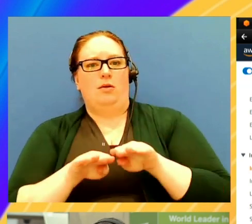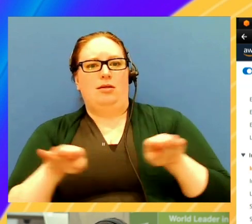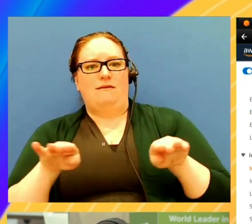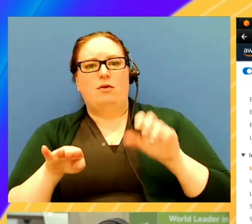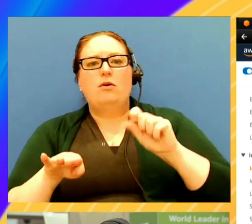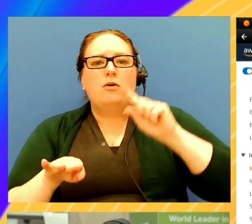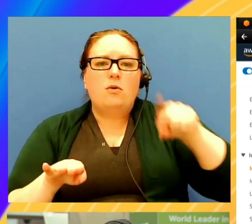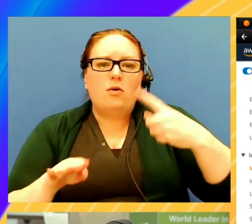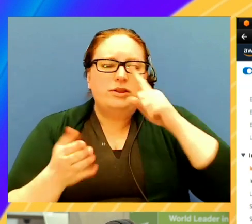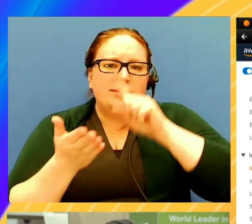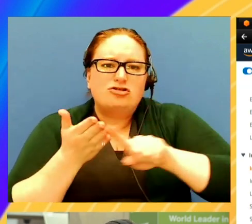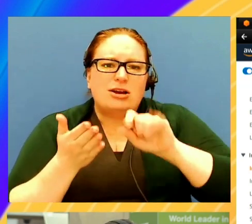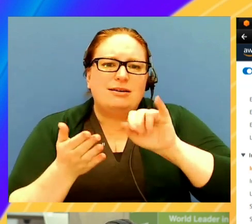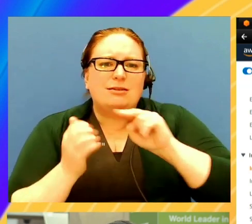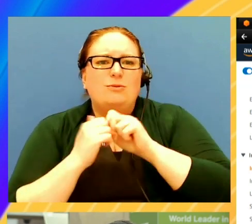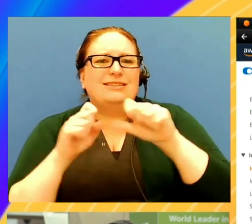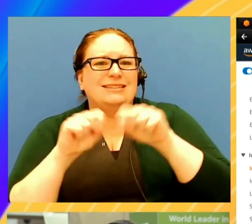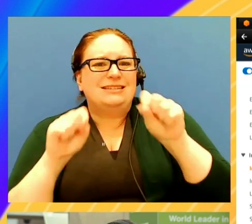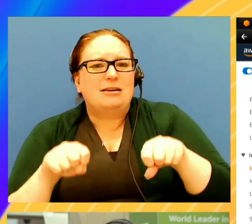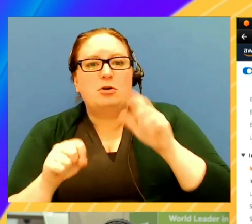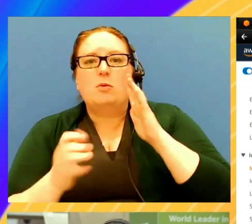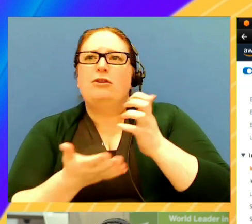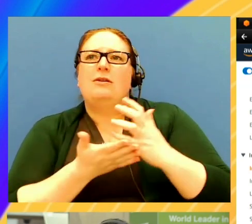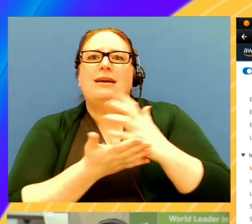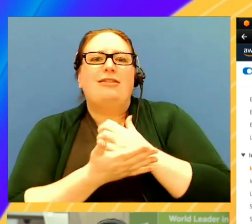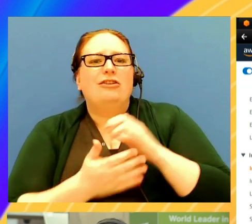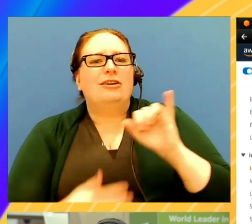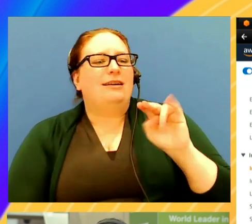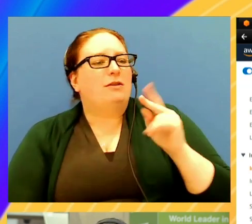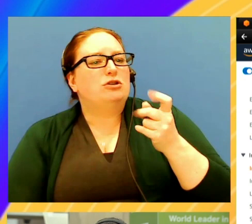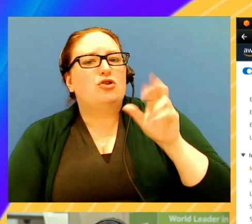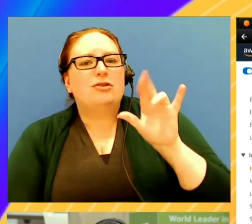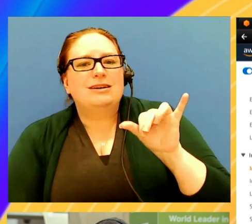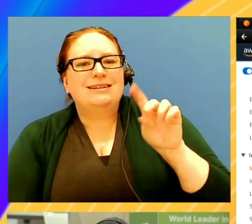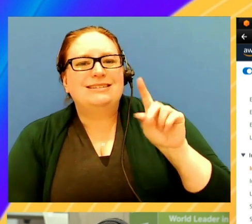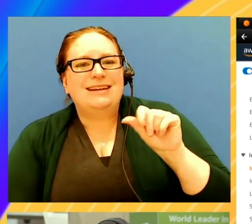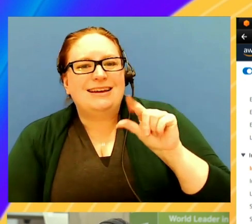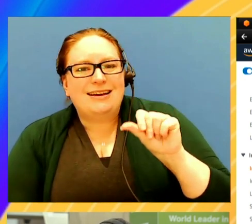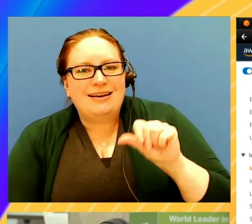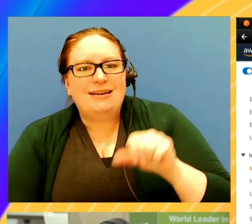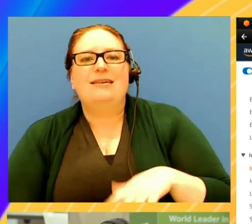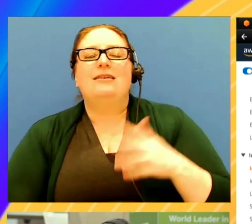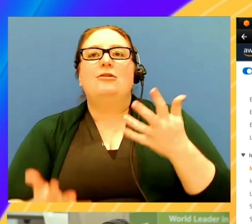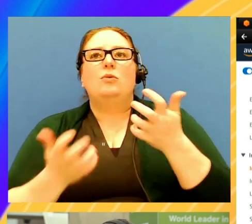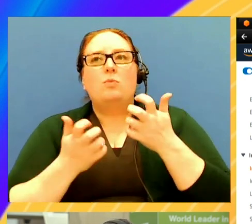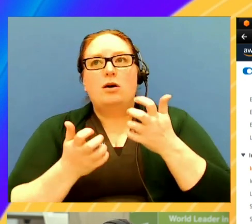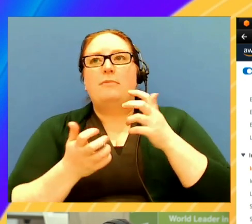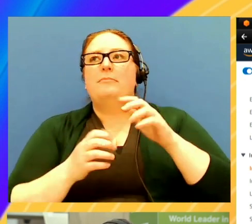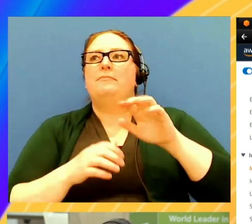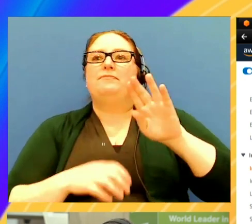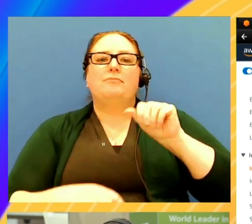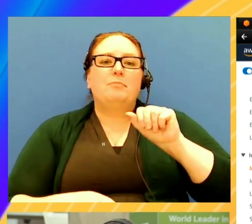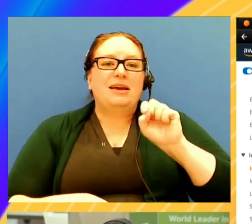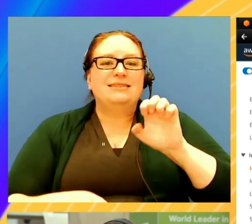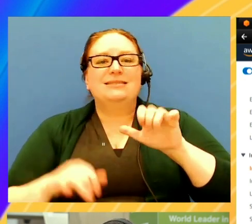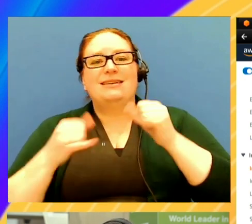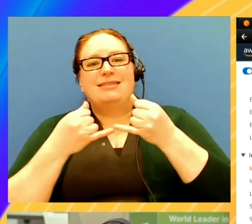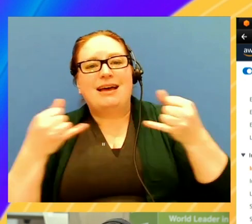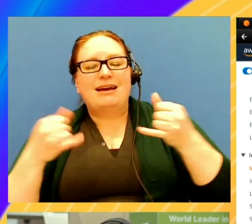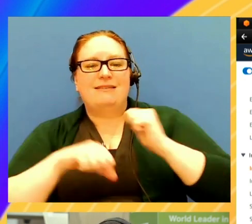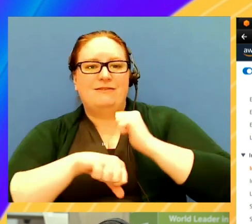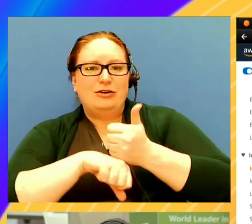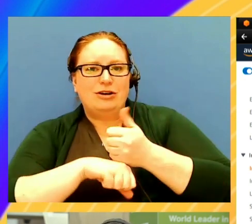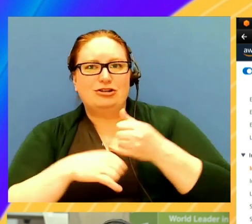in with Systems Manager. We want to gather inventory data. We want to perform patch scans. Yep. Some of these baseline configurations and guardrails that we need to